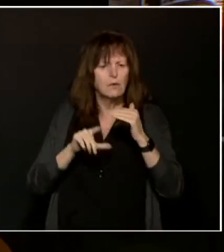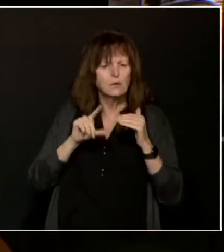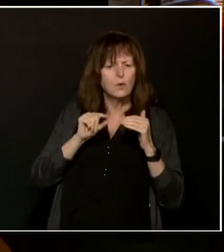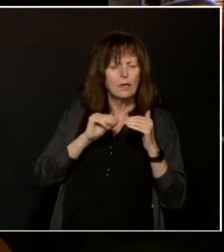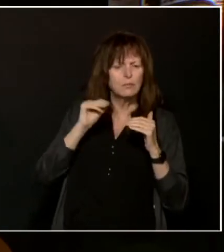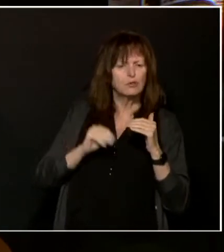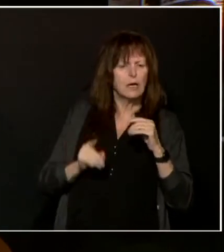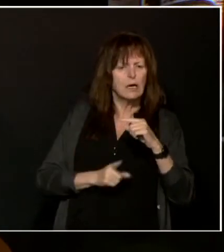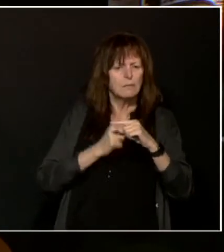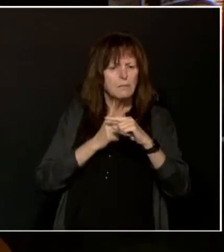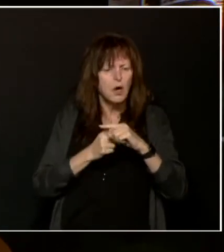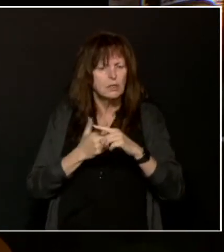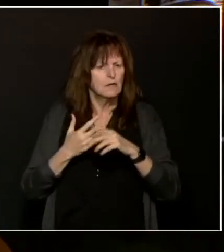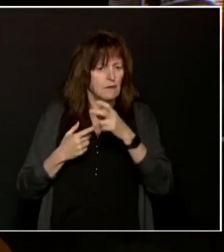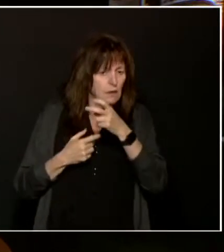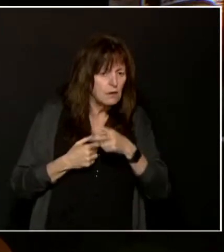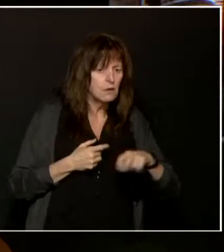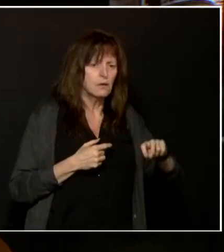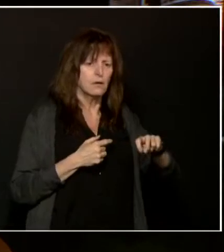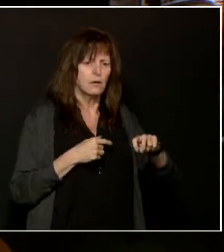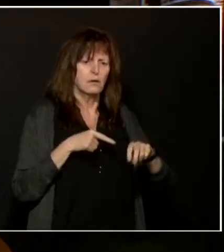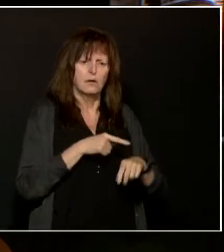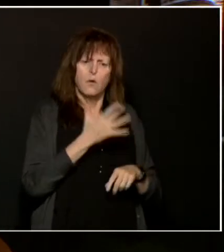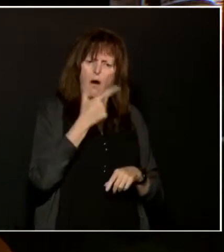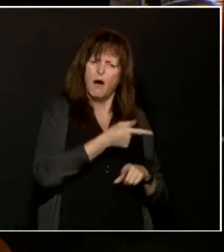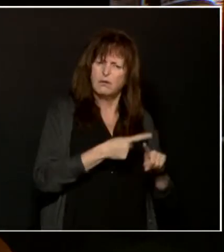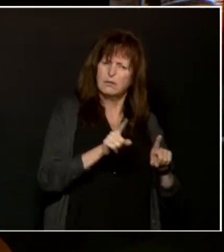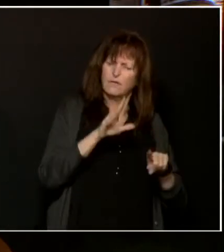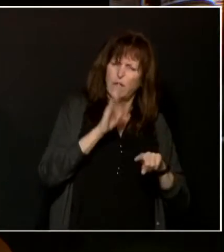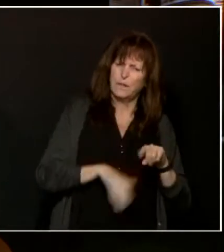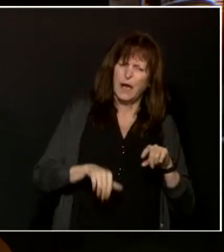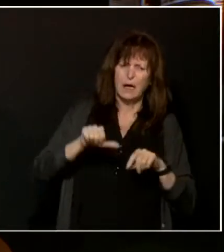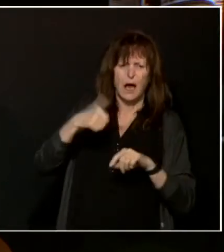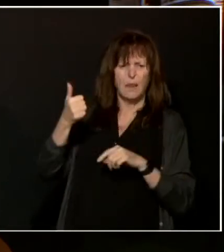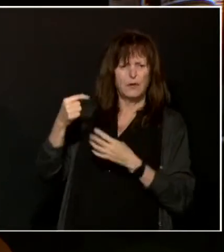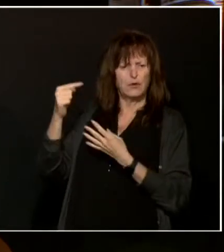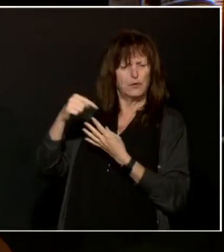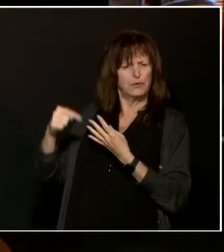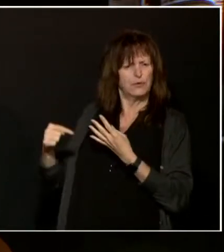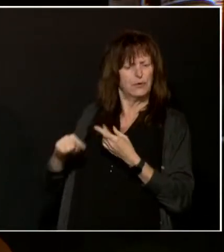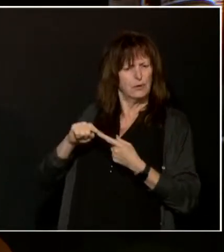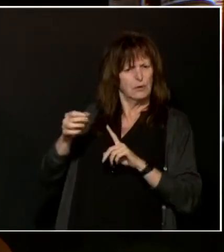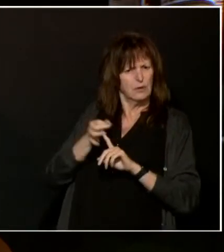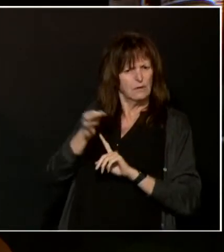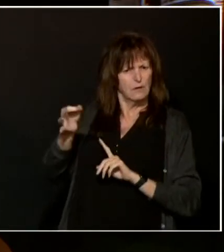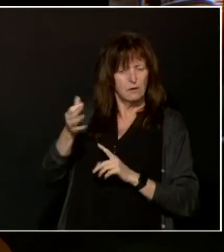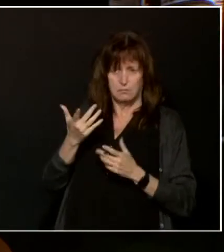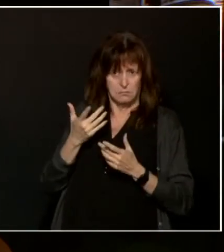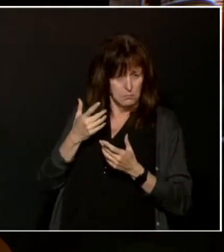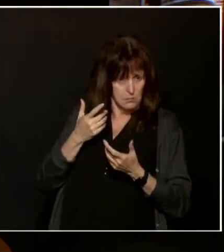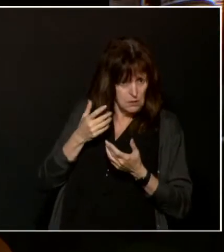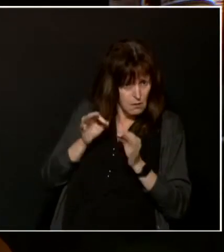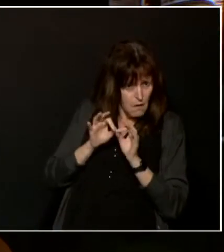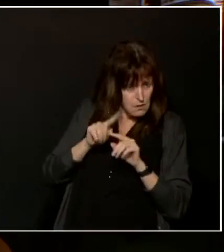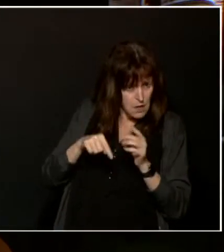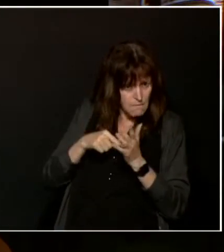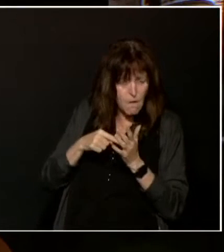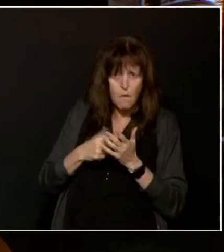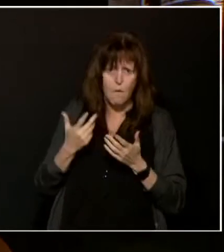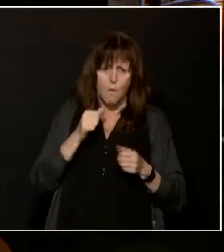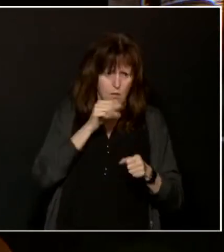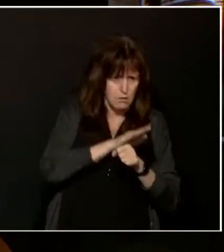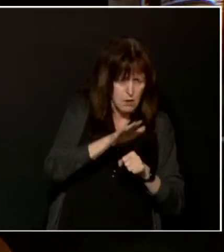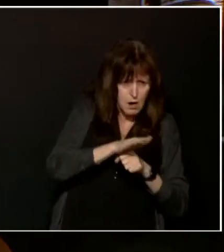treated differently than the earlier variants of concern? Is it because of cost? Is it because of capability? And why is it taking so long to